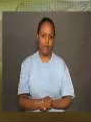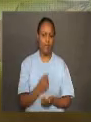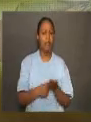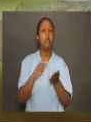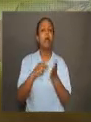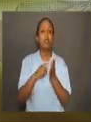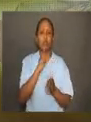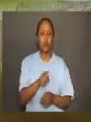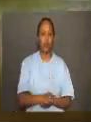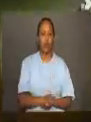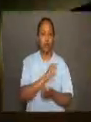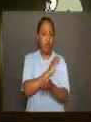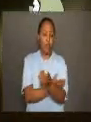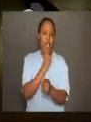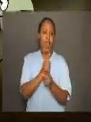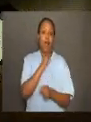means?